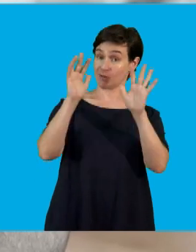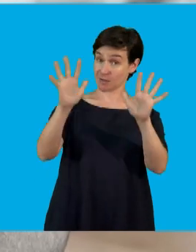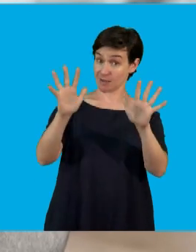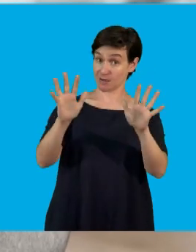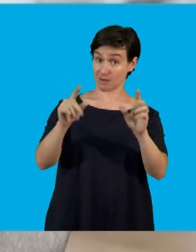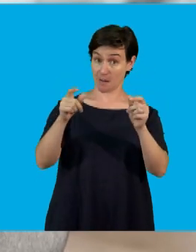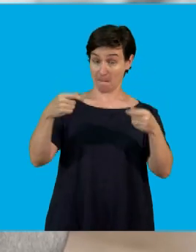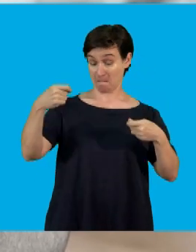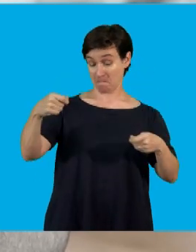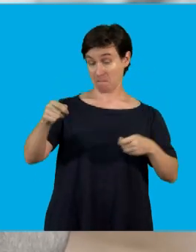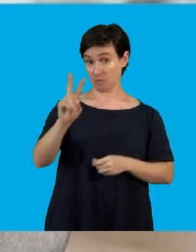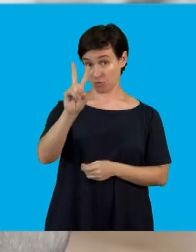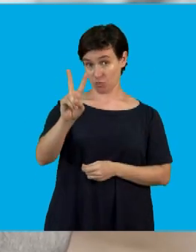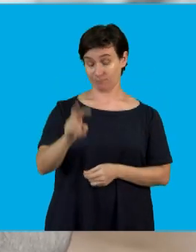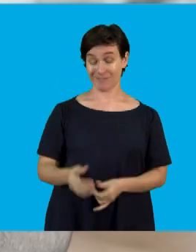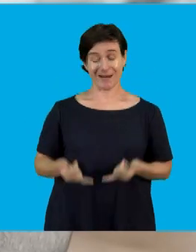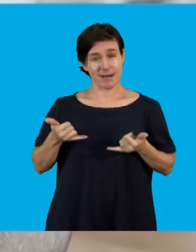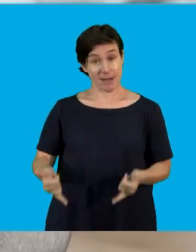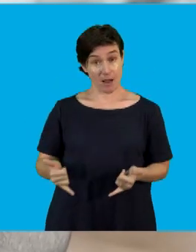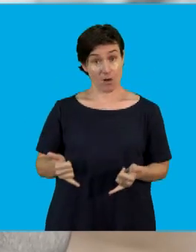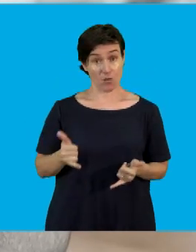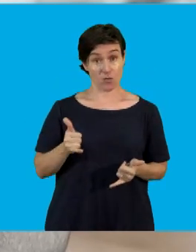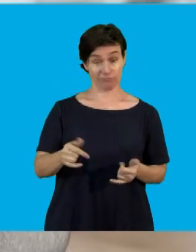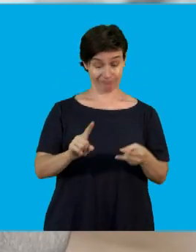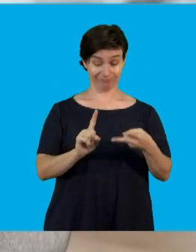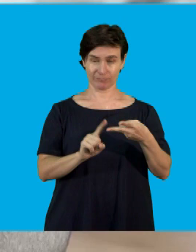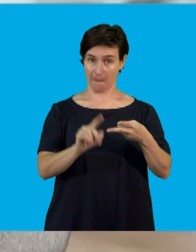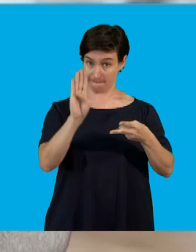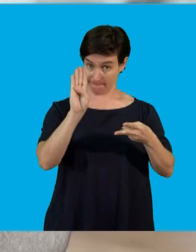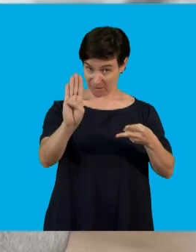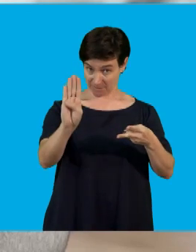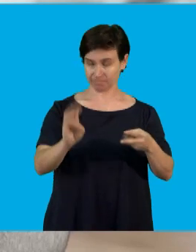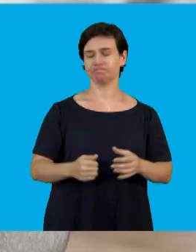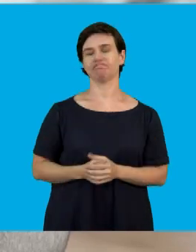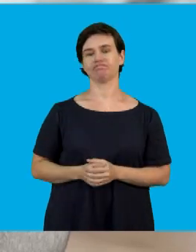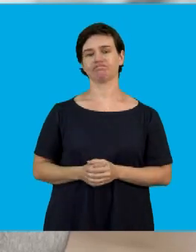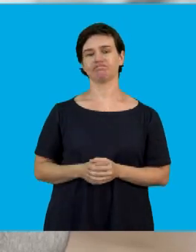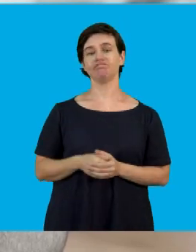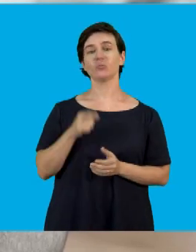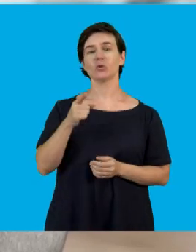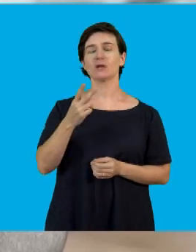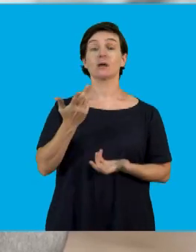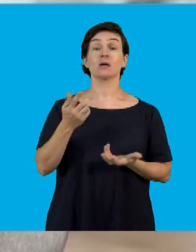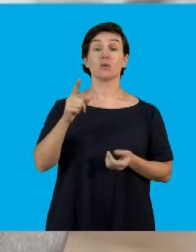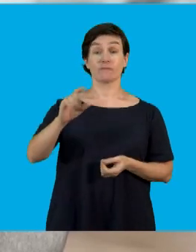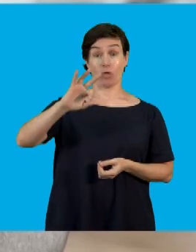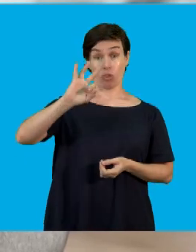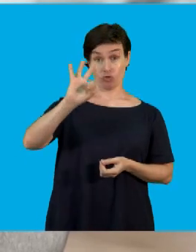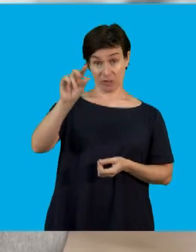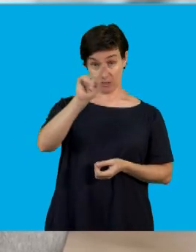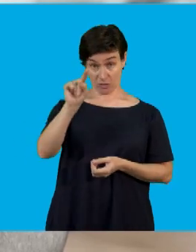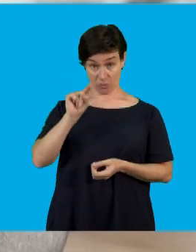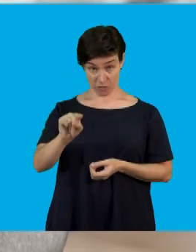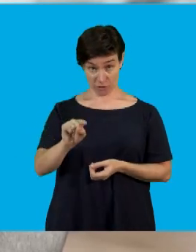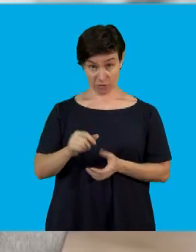2. Don't forget, now we're doing Section B, and Section B, you answer any 2 questions. Remember, you've got 3